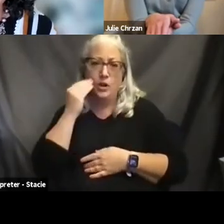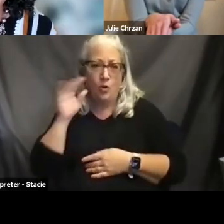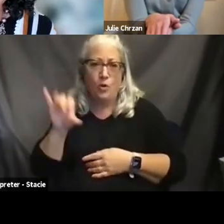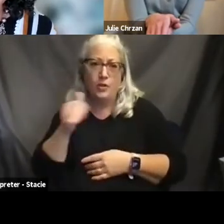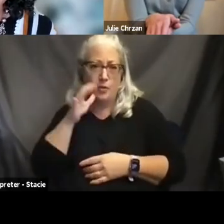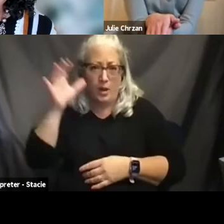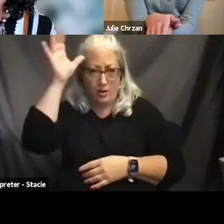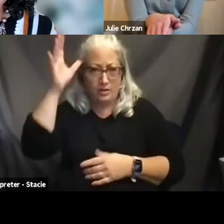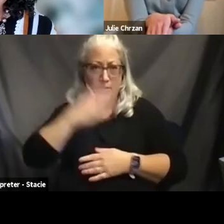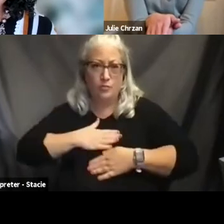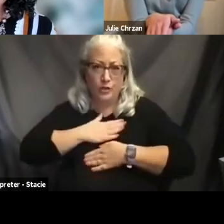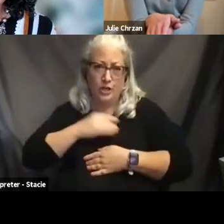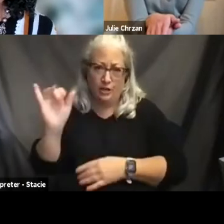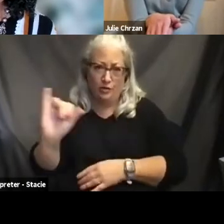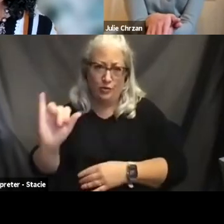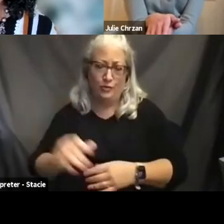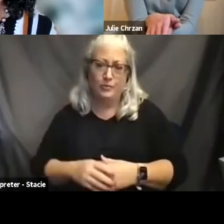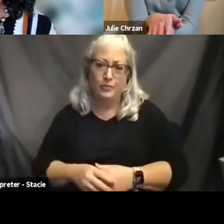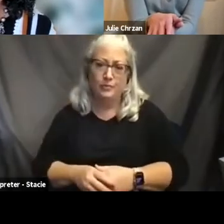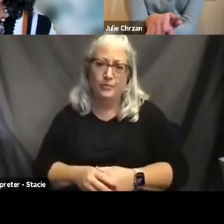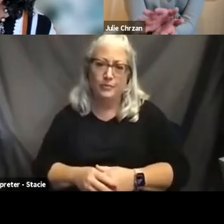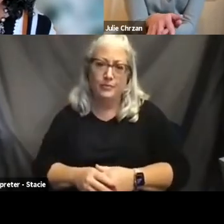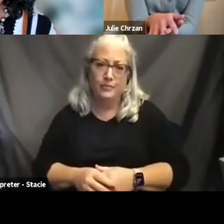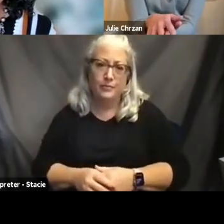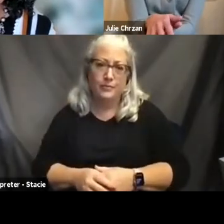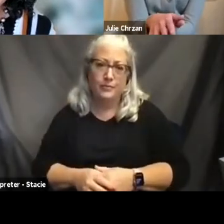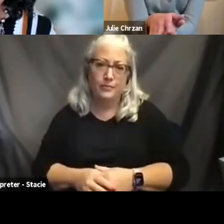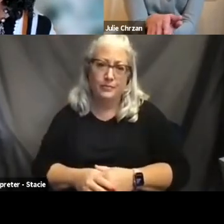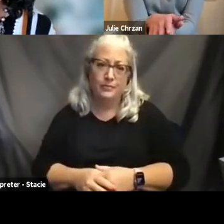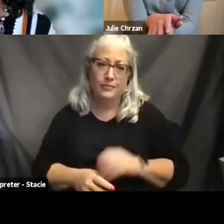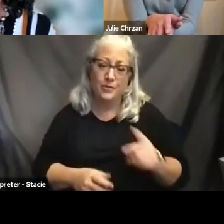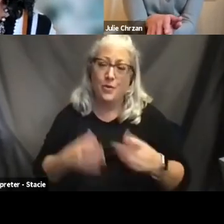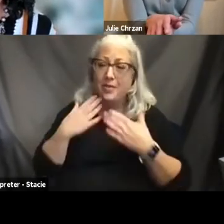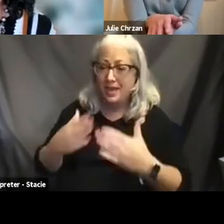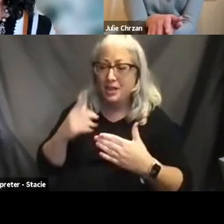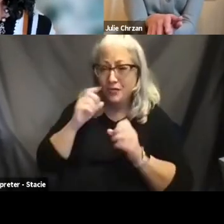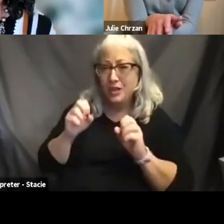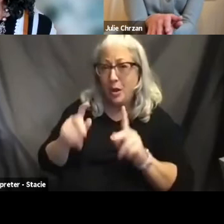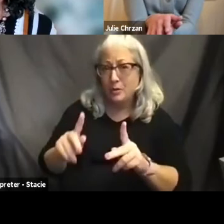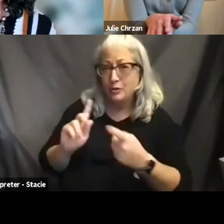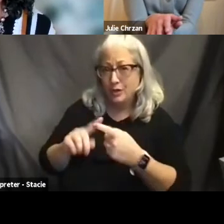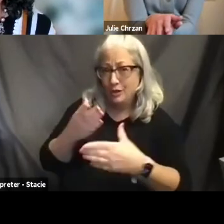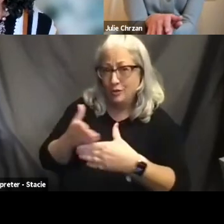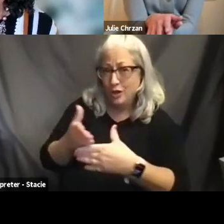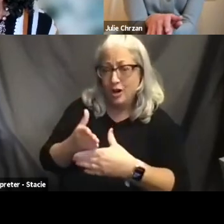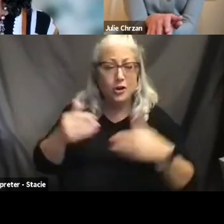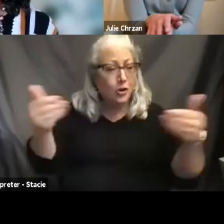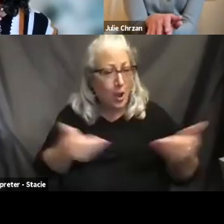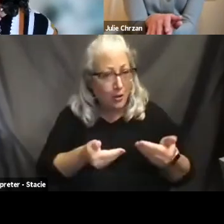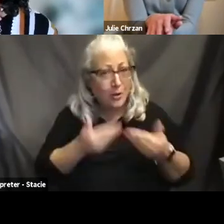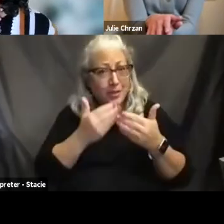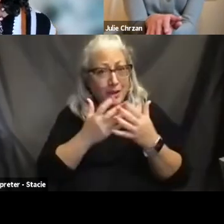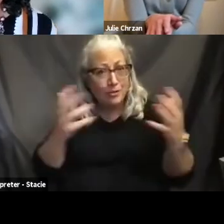it as well. So absolutely. Thank you for the opportunity. You're very welcome. Very welcome. Thank you very